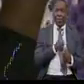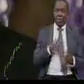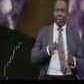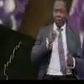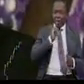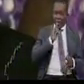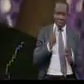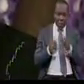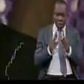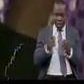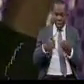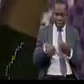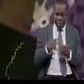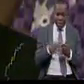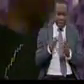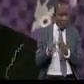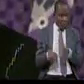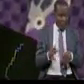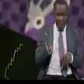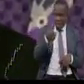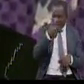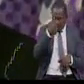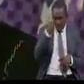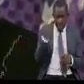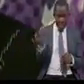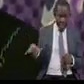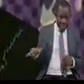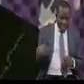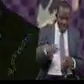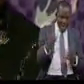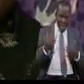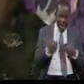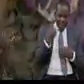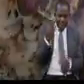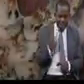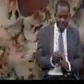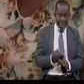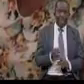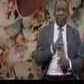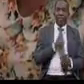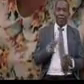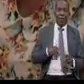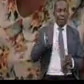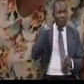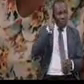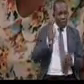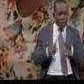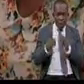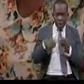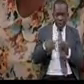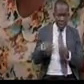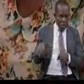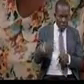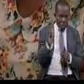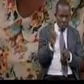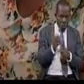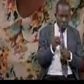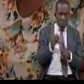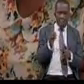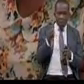because of your faith. Look at verse 33. In verse 33, who through faith